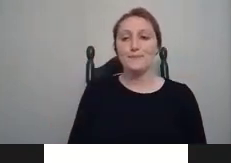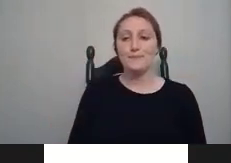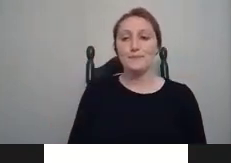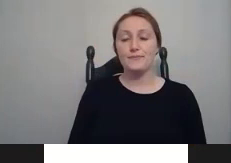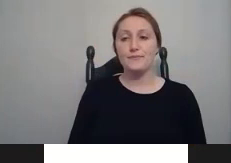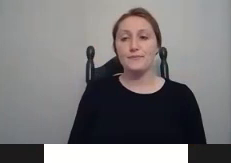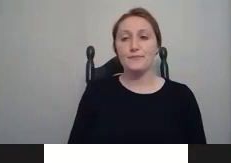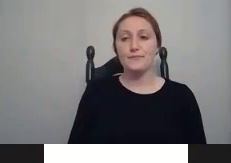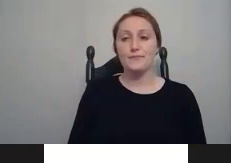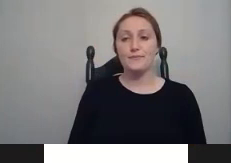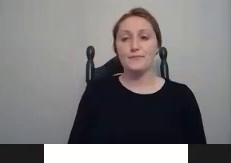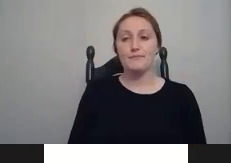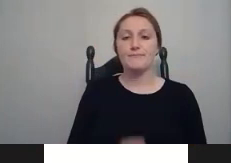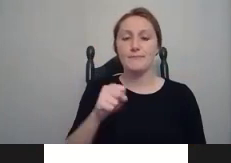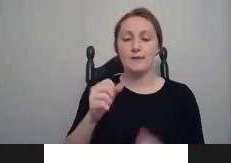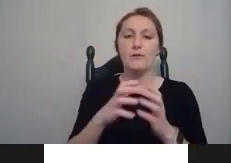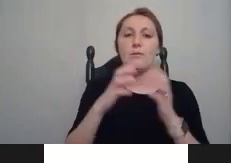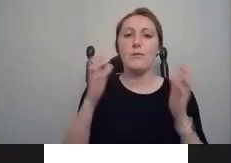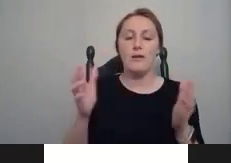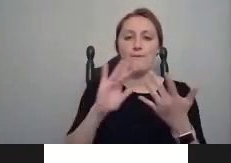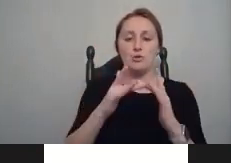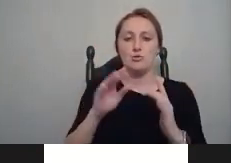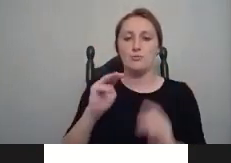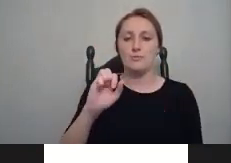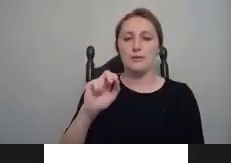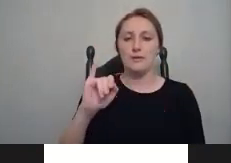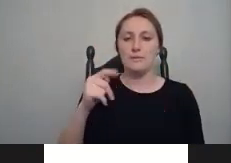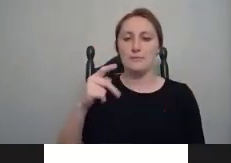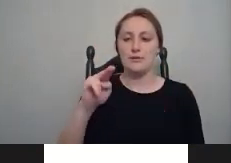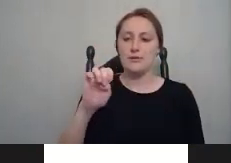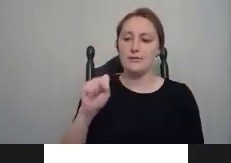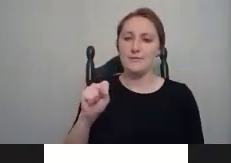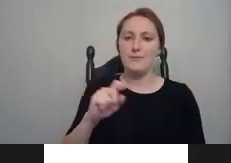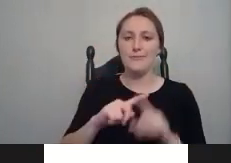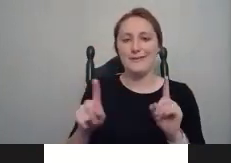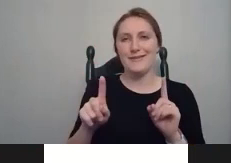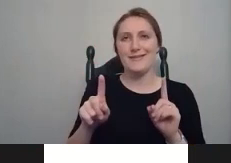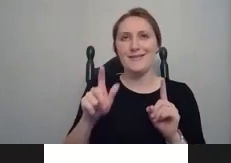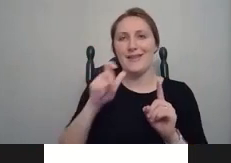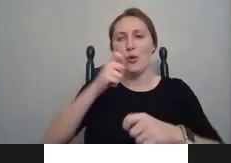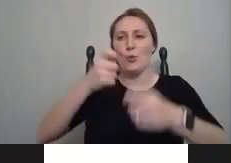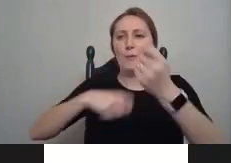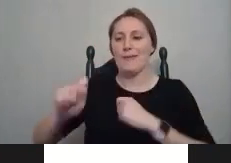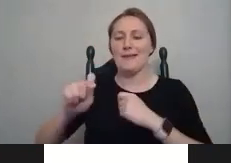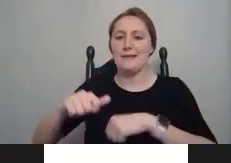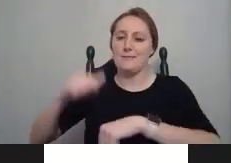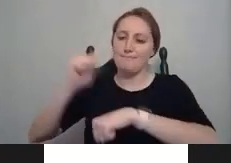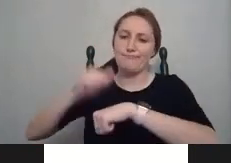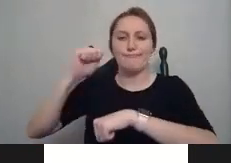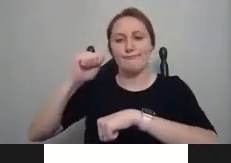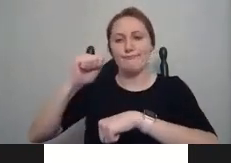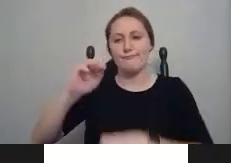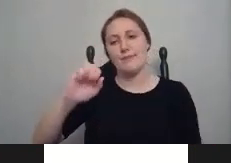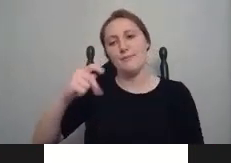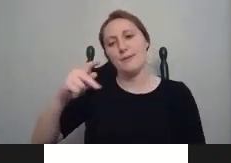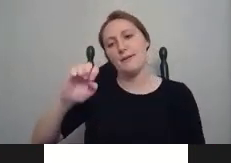Yeah, there's a lot of virtual manipulatives out there, but that they don't all take the place of the concrete ones.